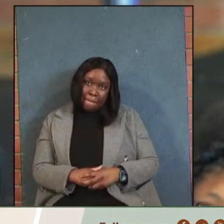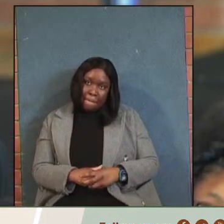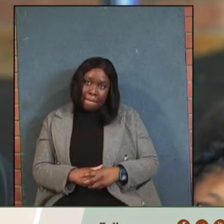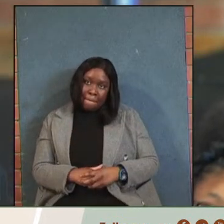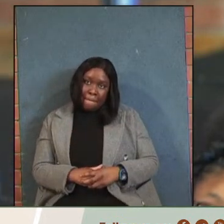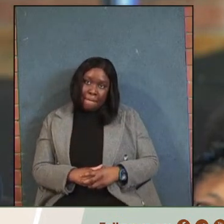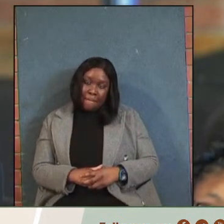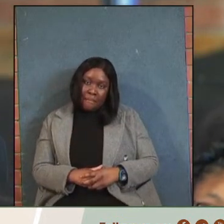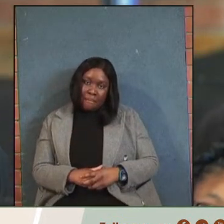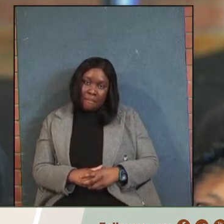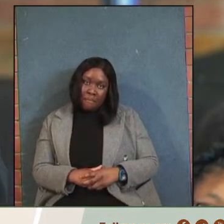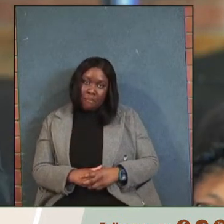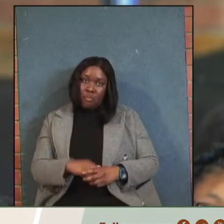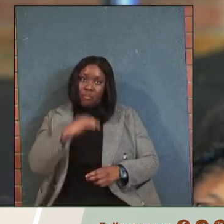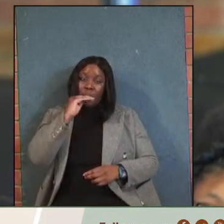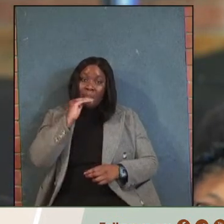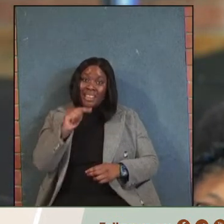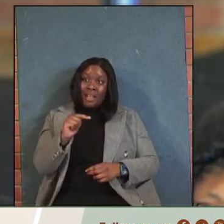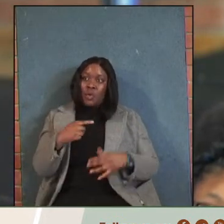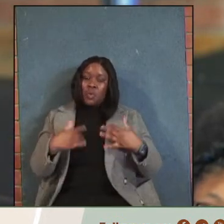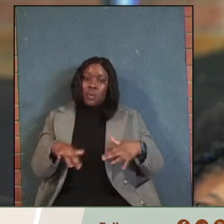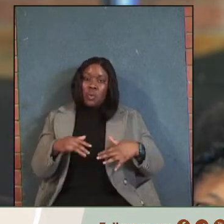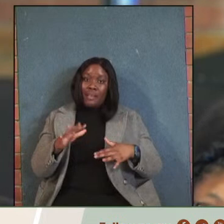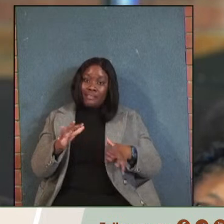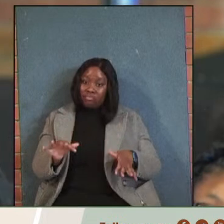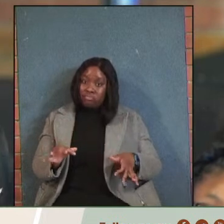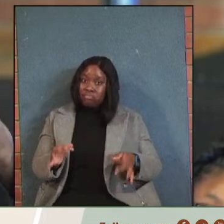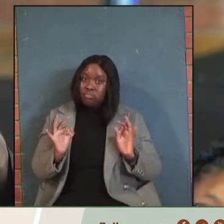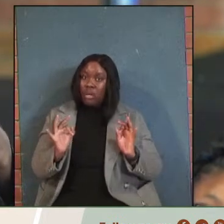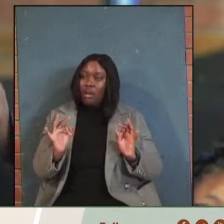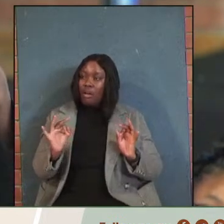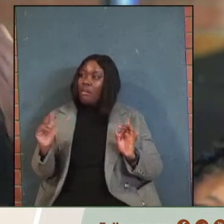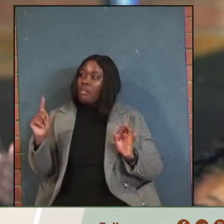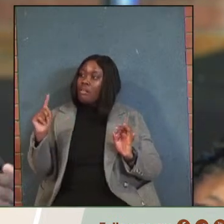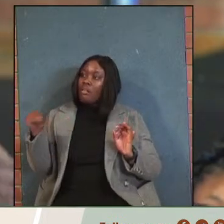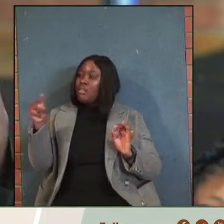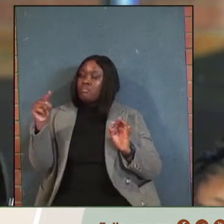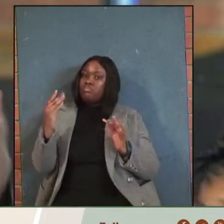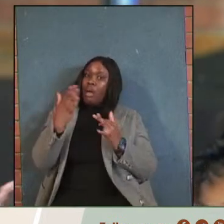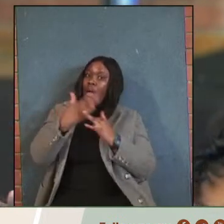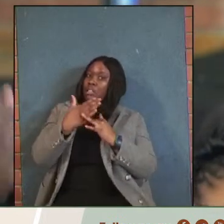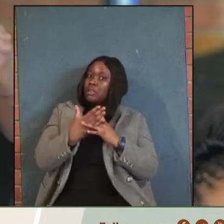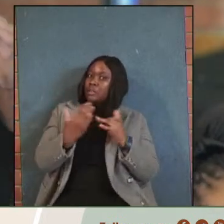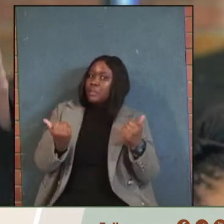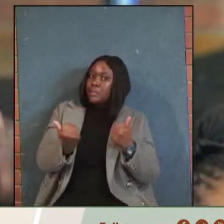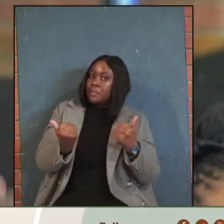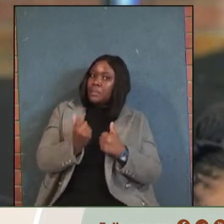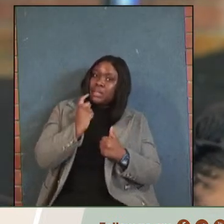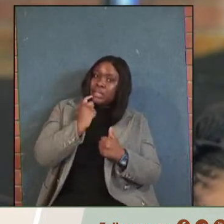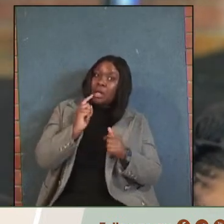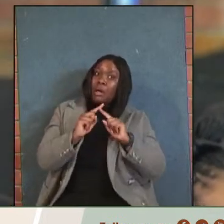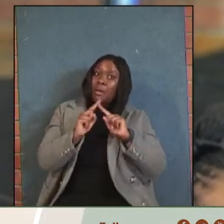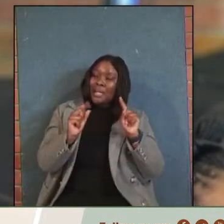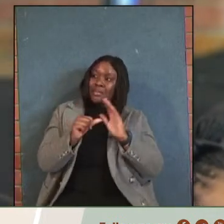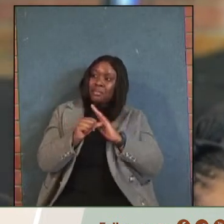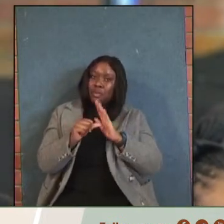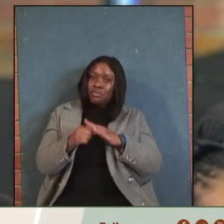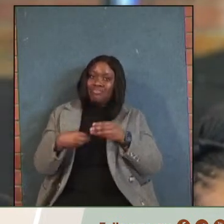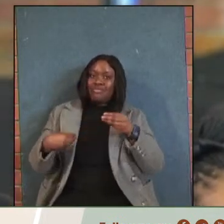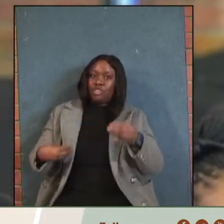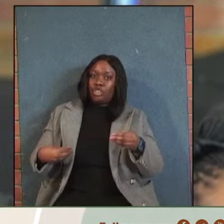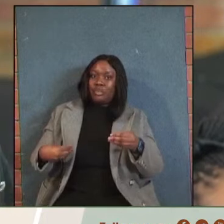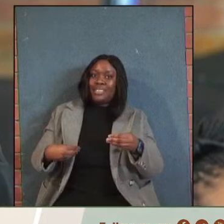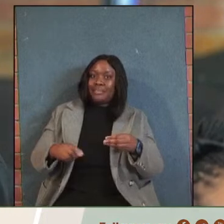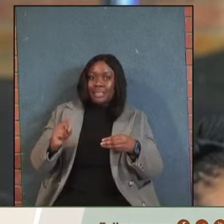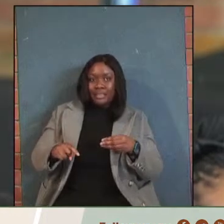have a record every single aftercare center, where it's easy to access what is required and to send the required documentation. This